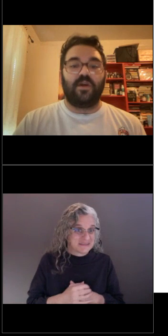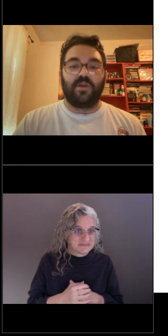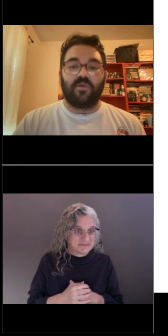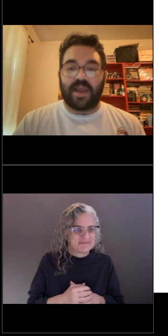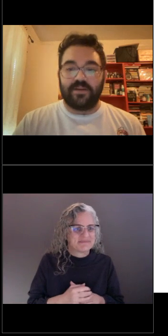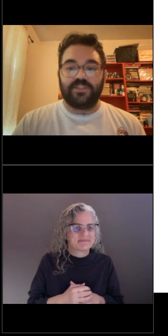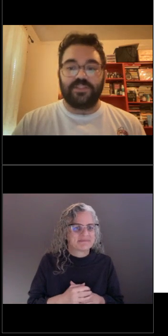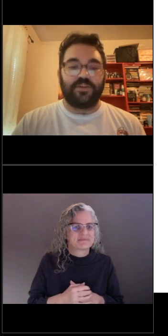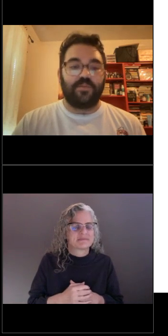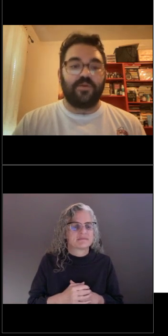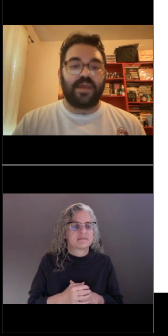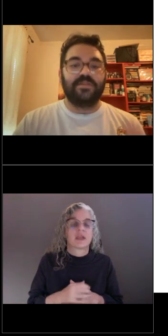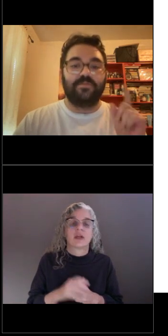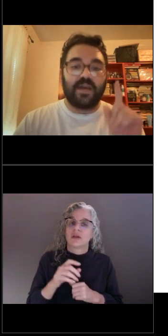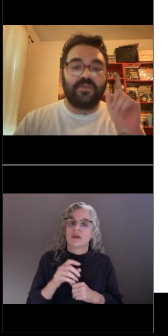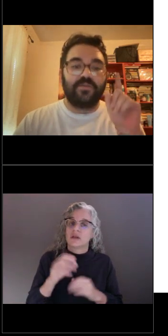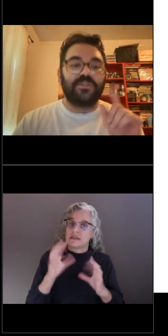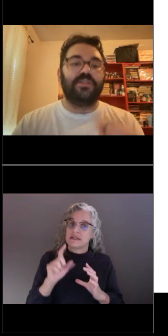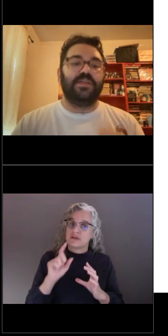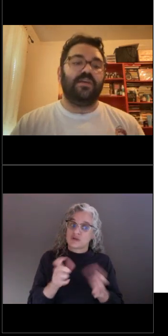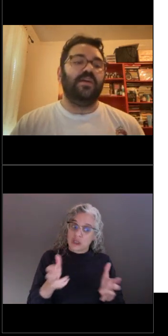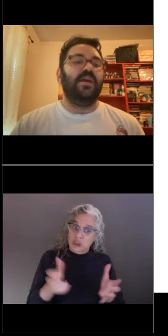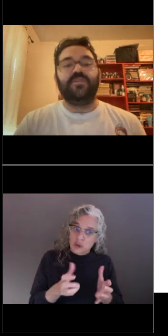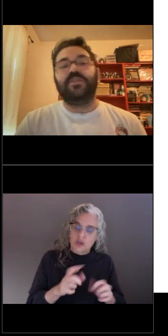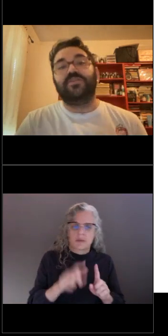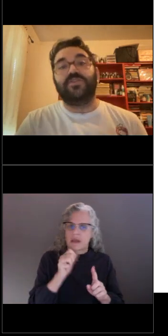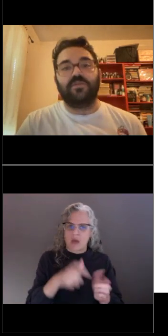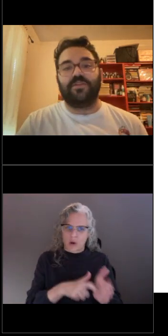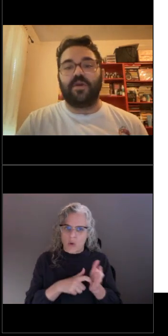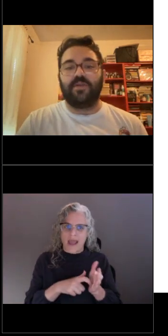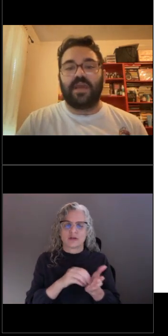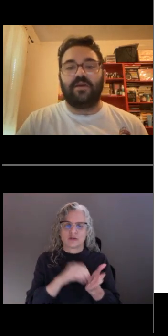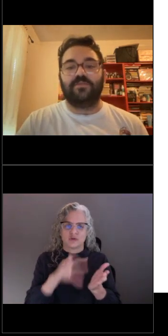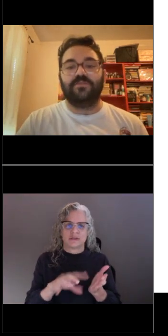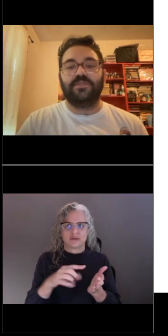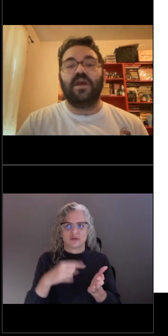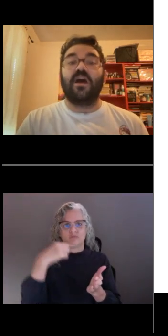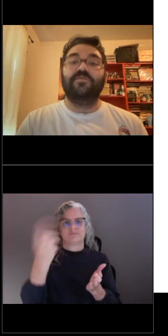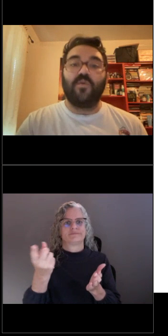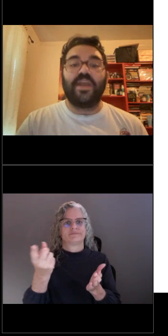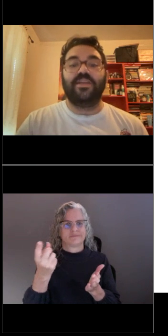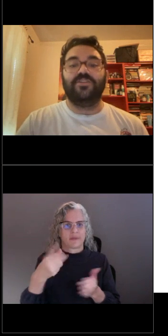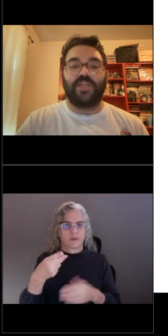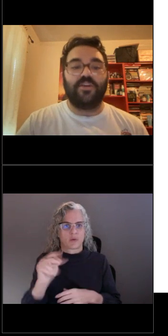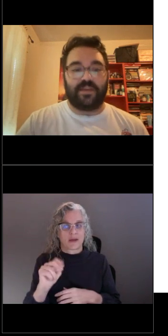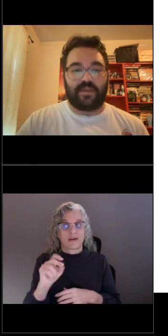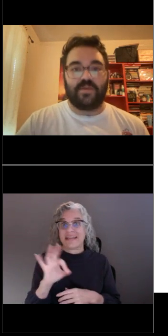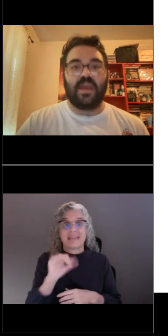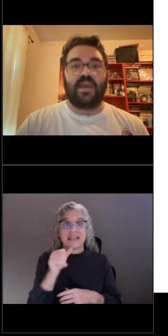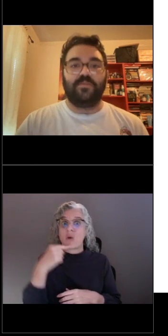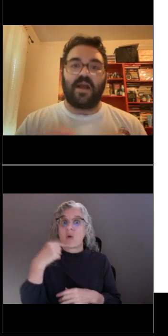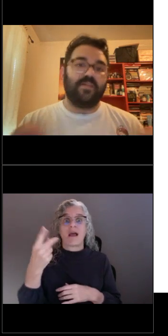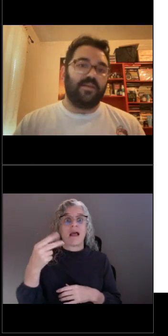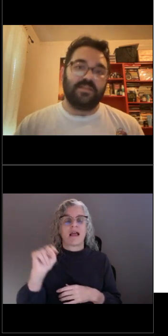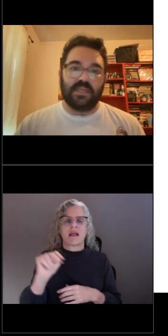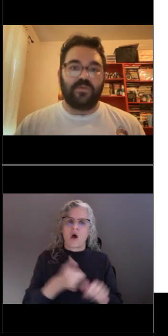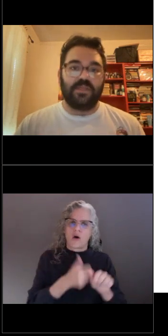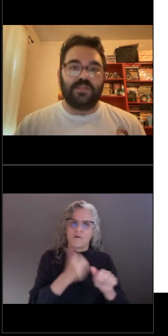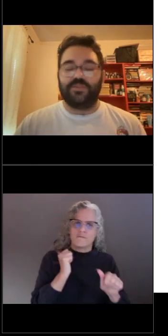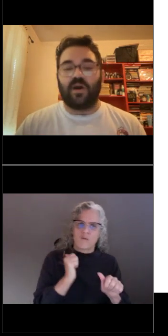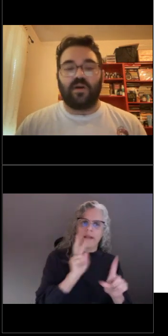but not required to share their pronouns, but crucially, if students don't share their pronouns, avoid gendering them and apply